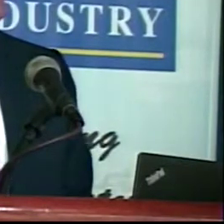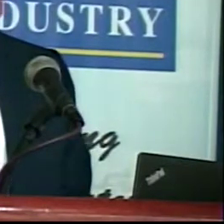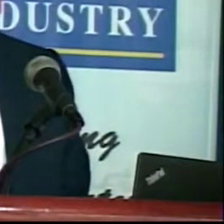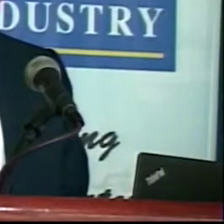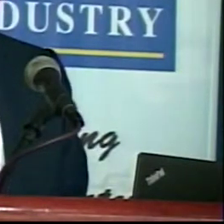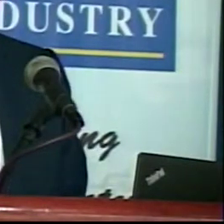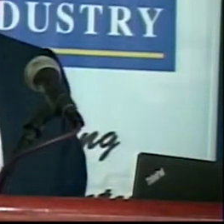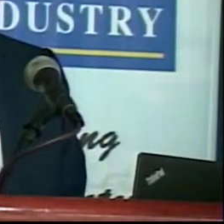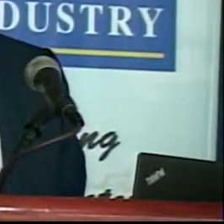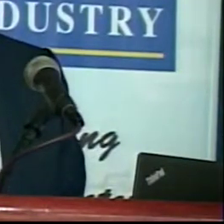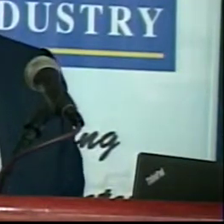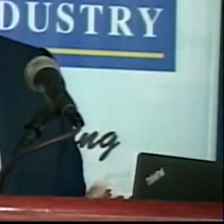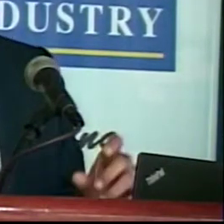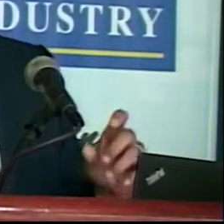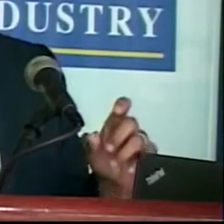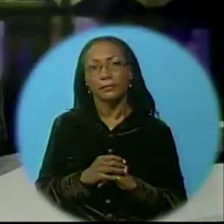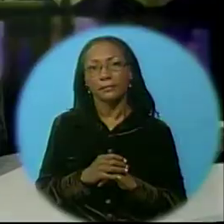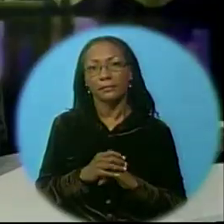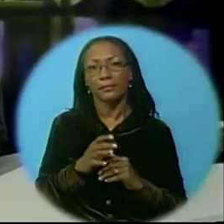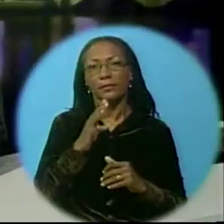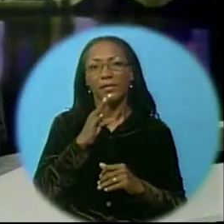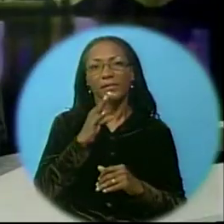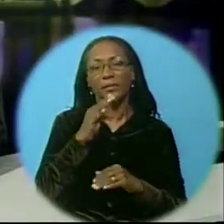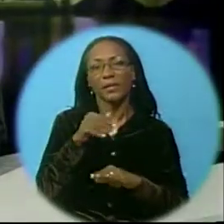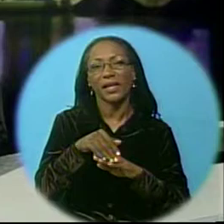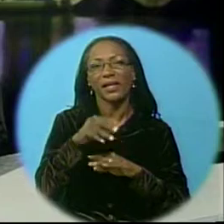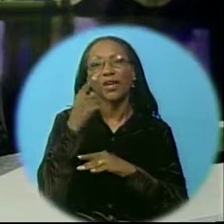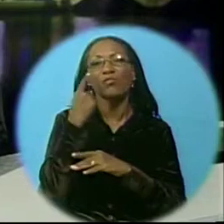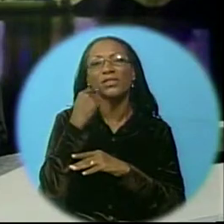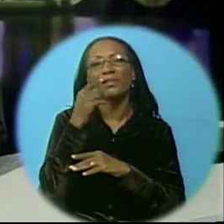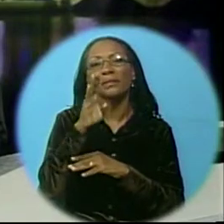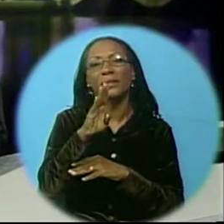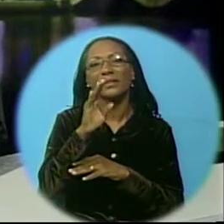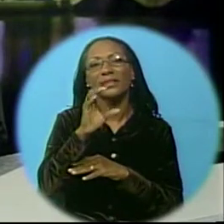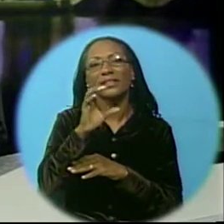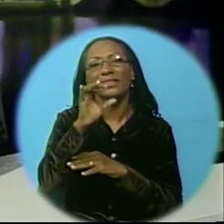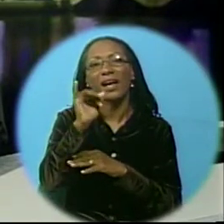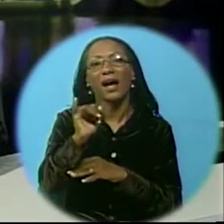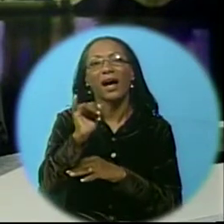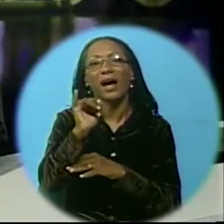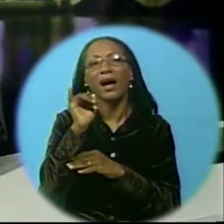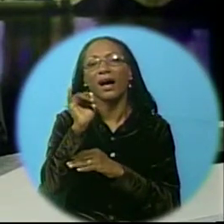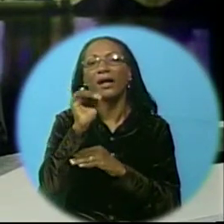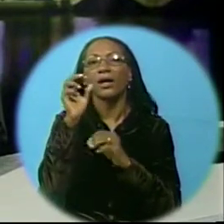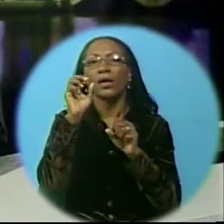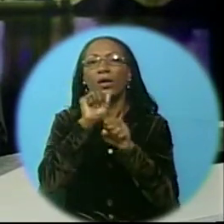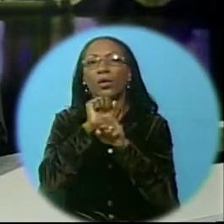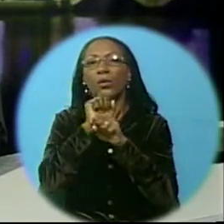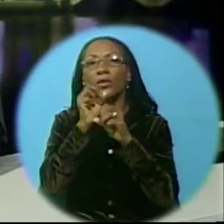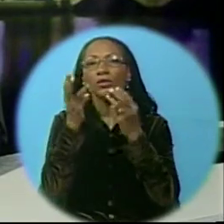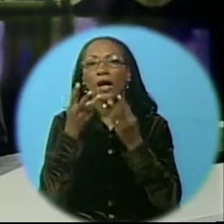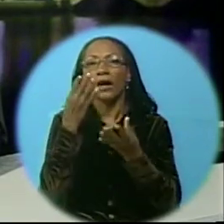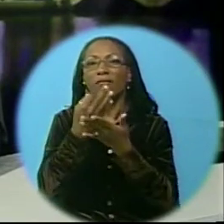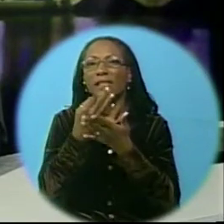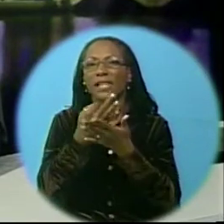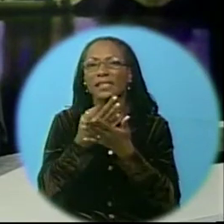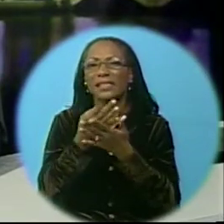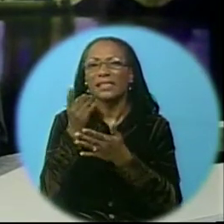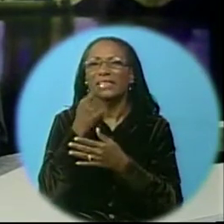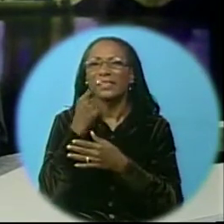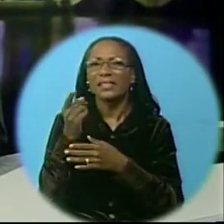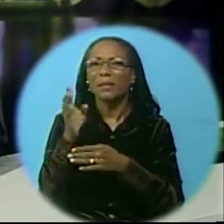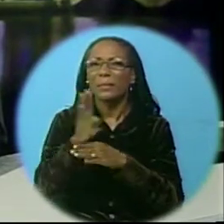get firms into market. Speaking at a recent BCCI seminar on financing, he said firms must also be able